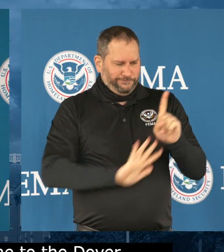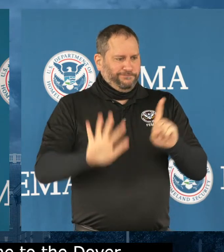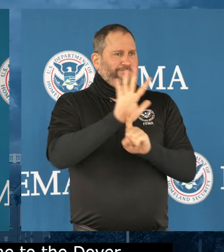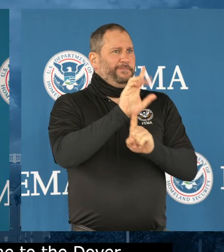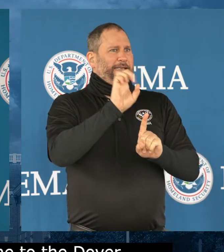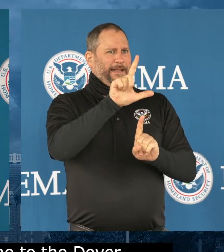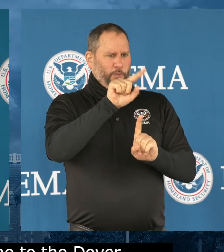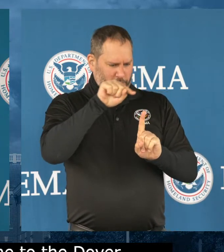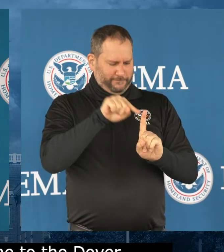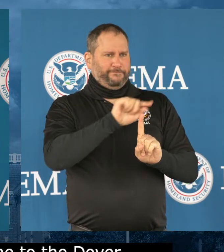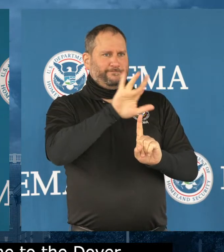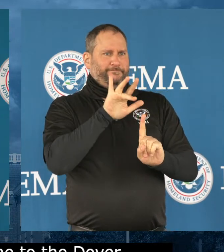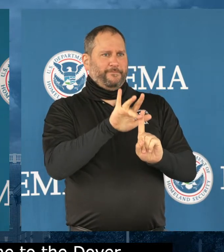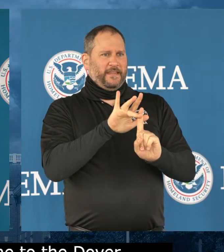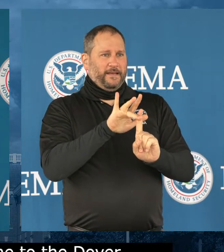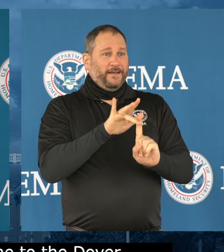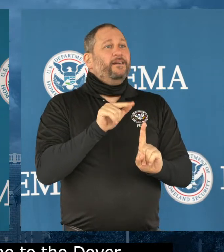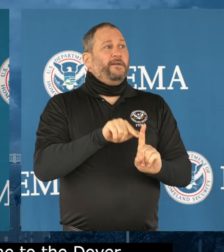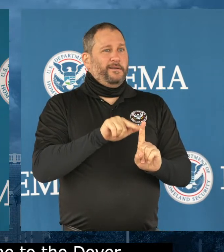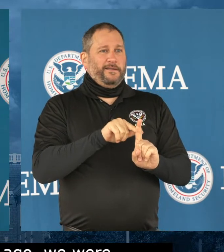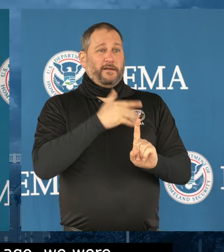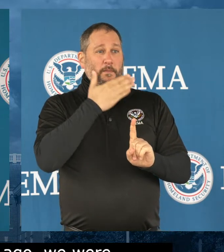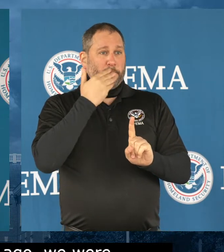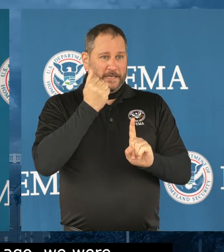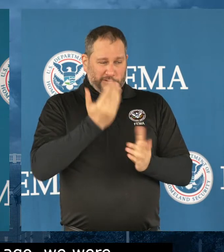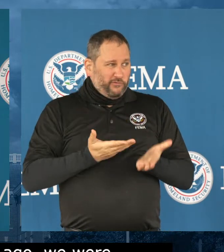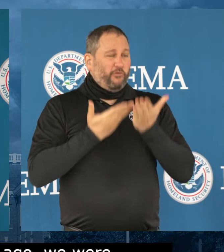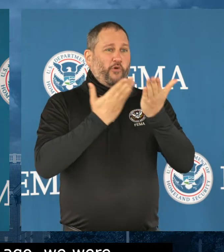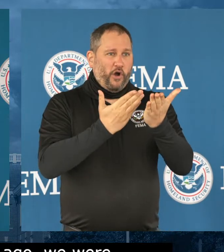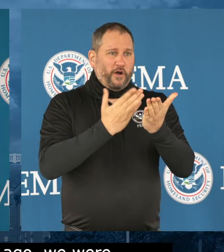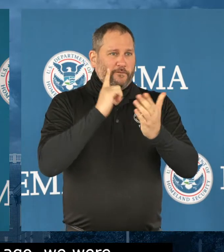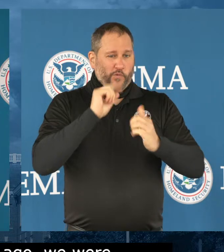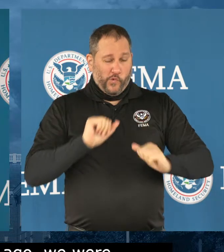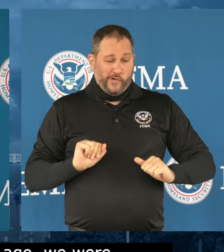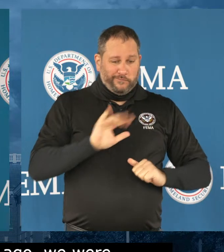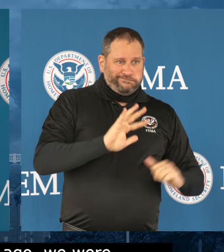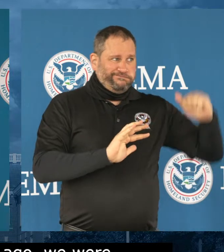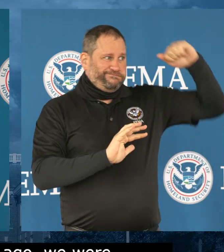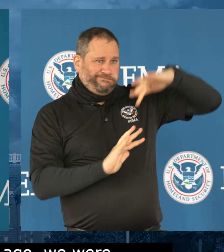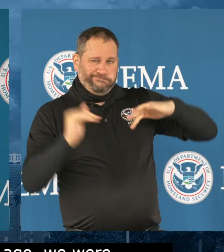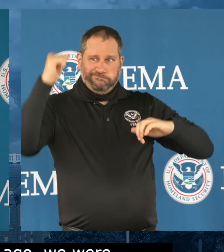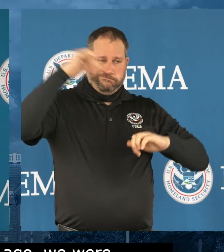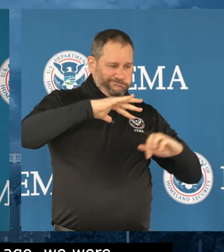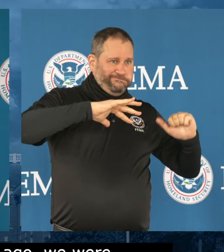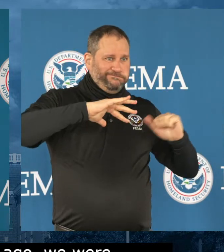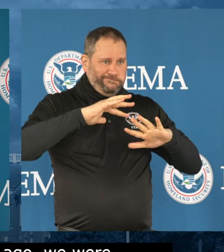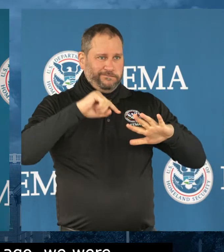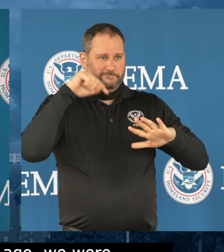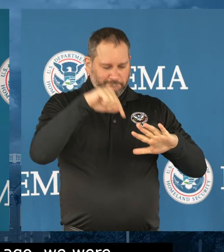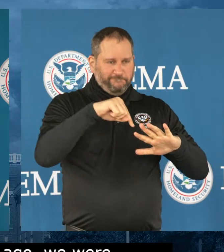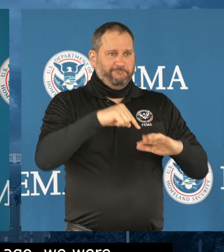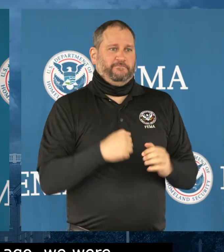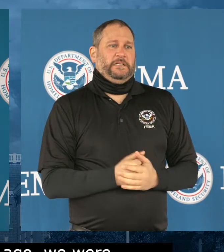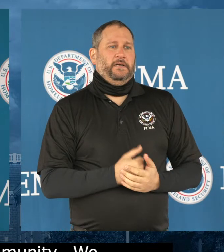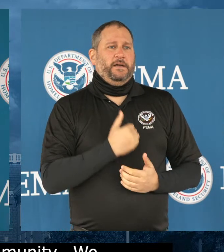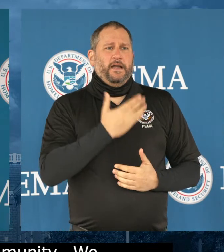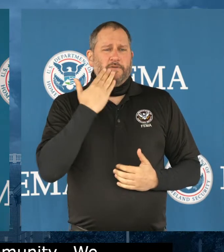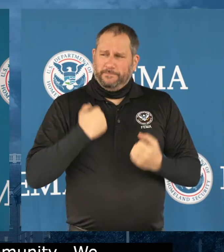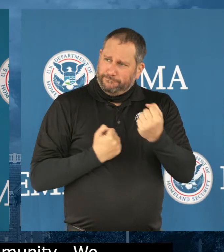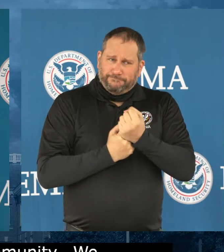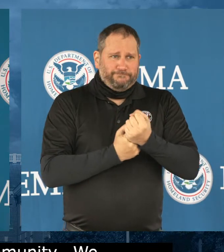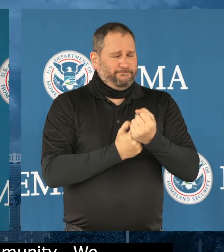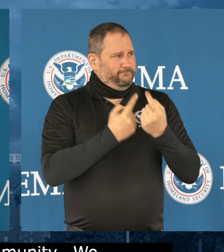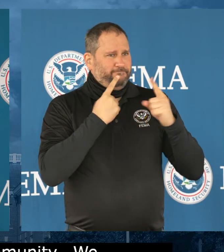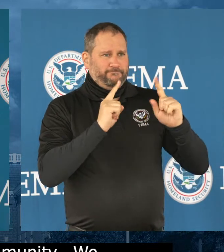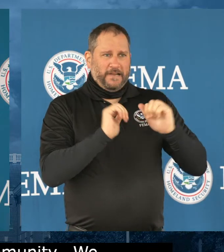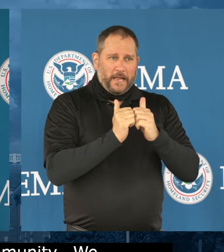thought what best to make the offer and put it out there to host in some form or fashion and help in any way we could. Over